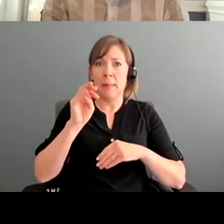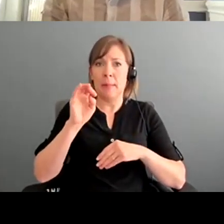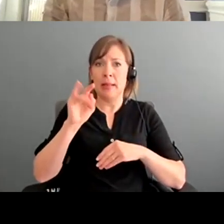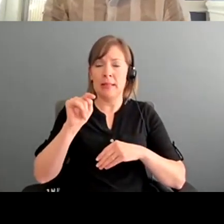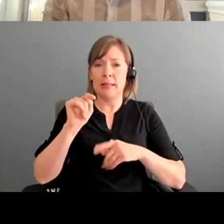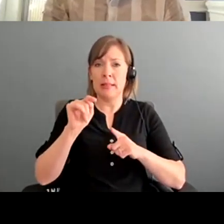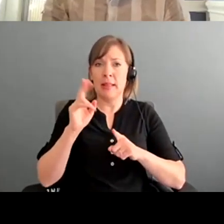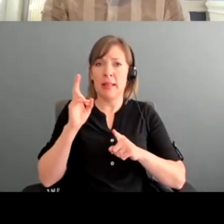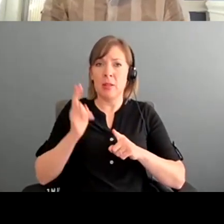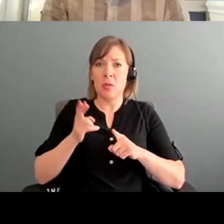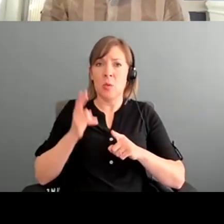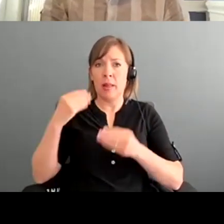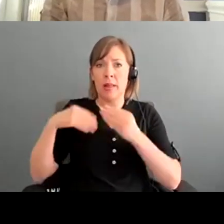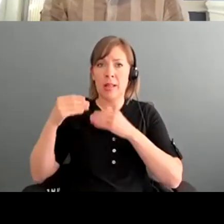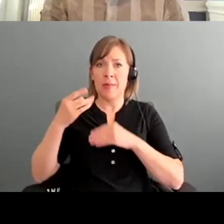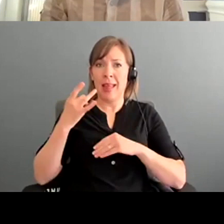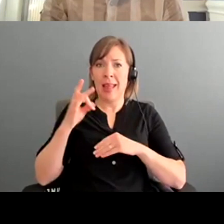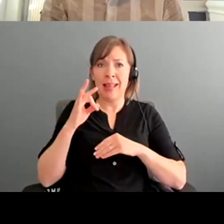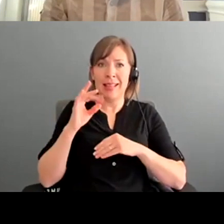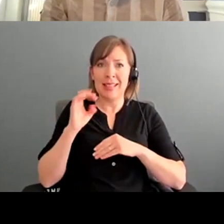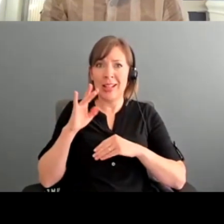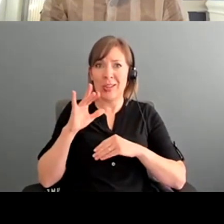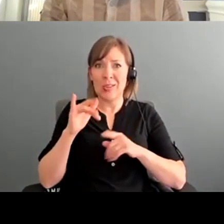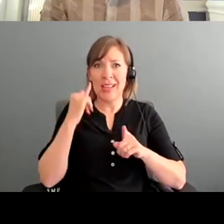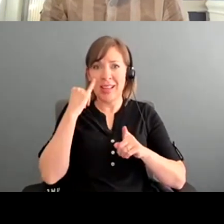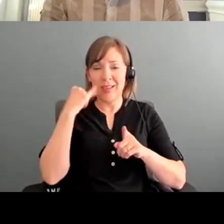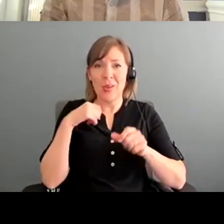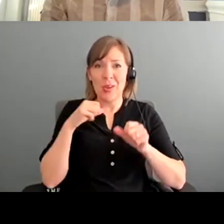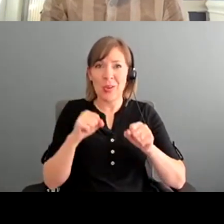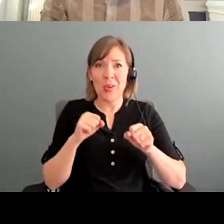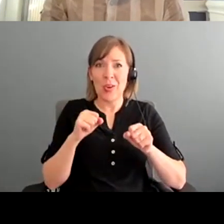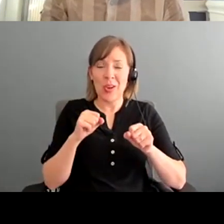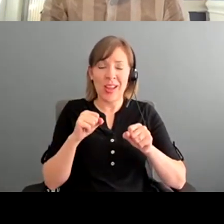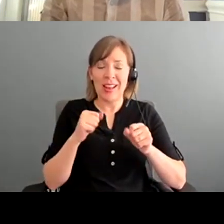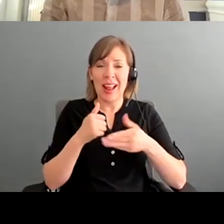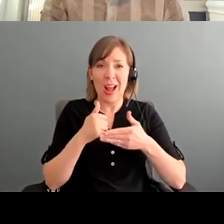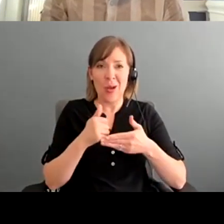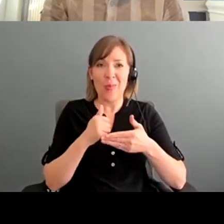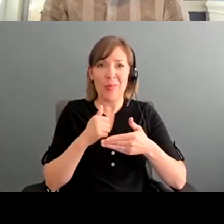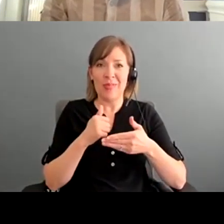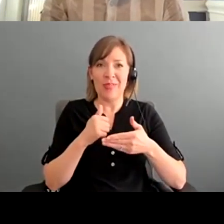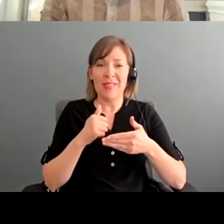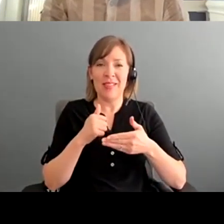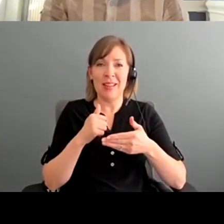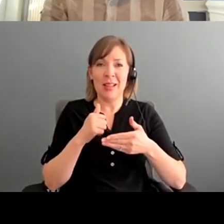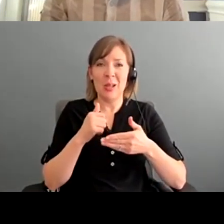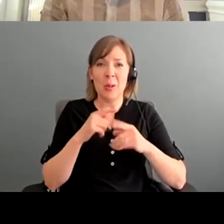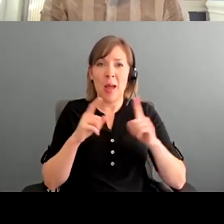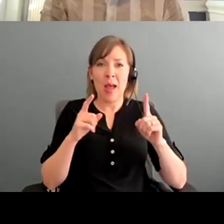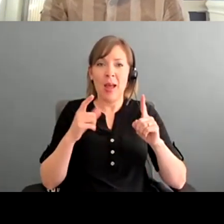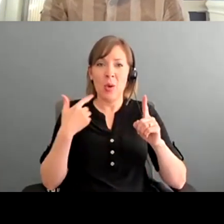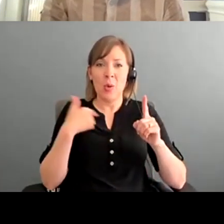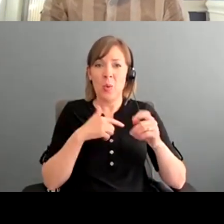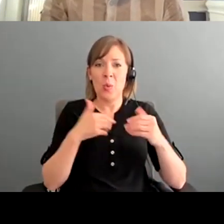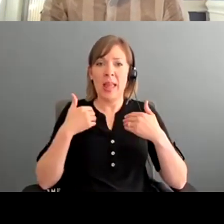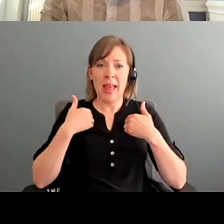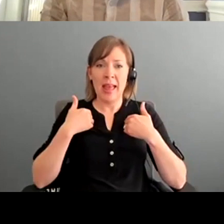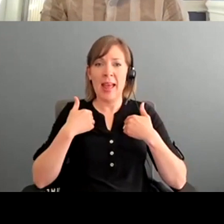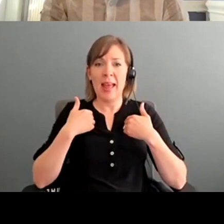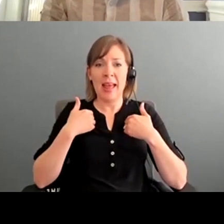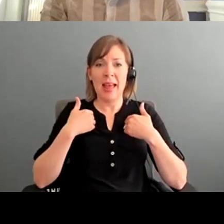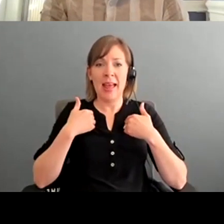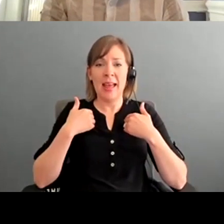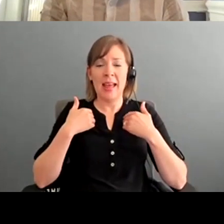of like the 18th century. We could, how far back do we want to go? But there we have even